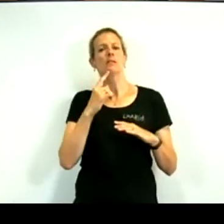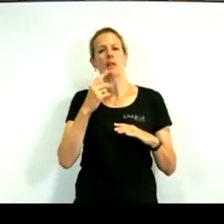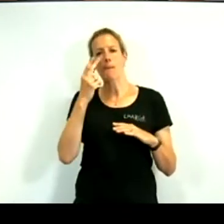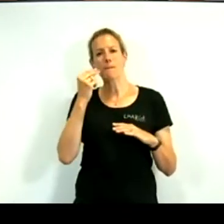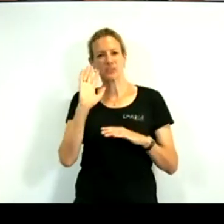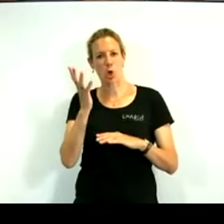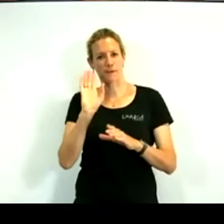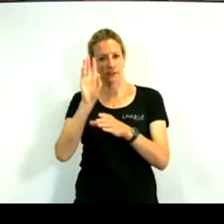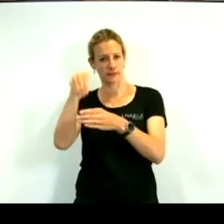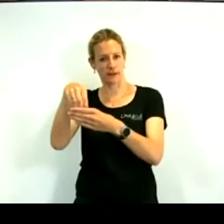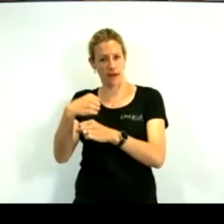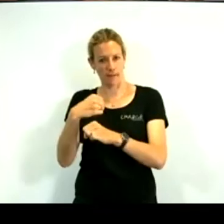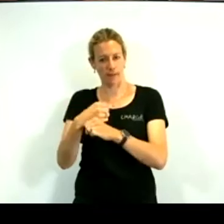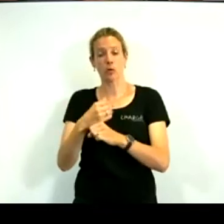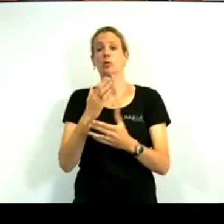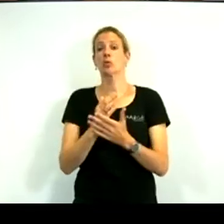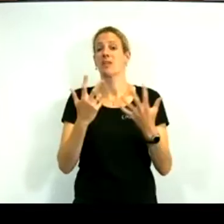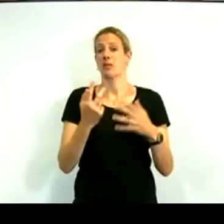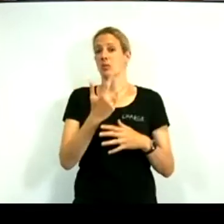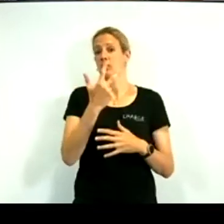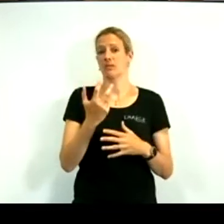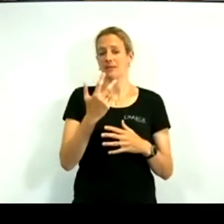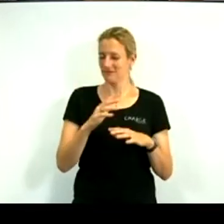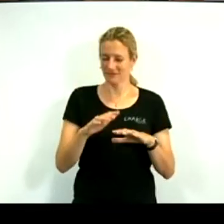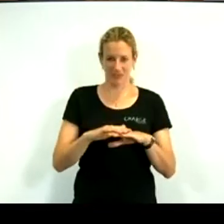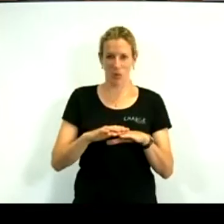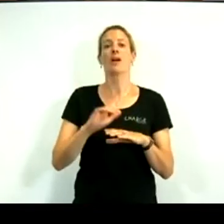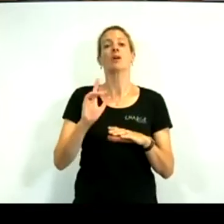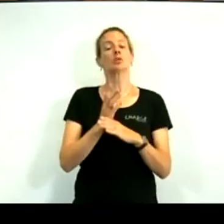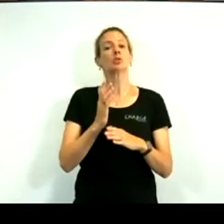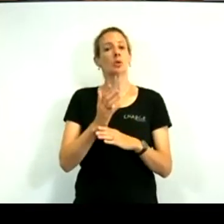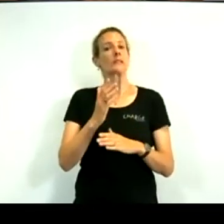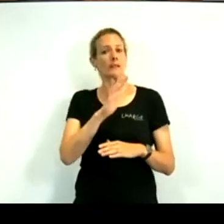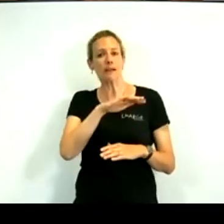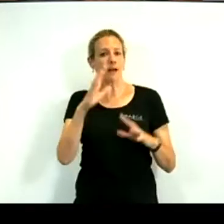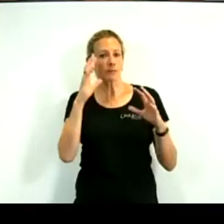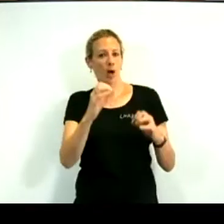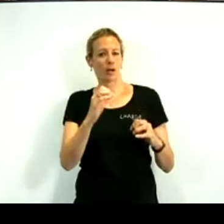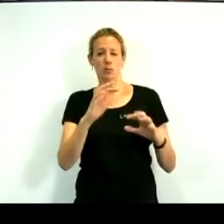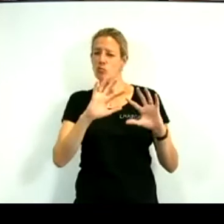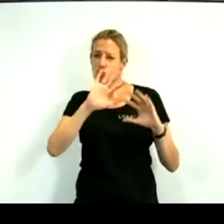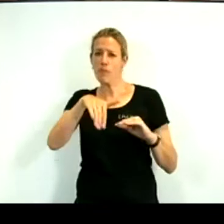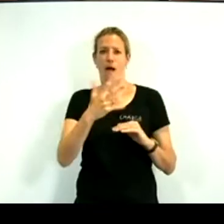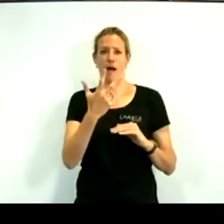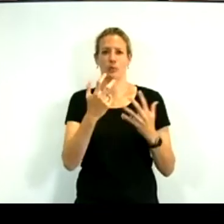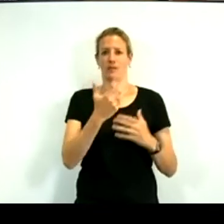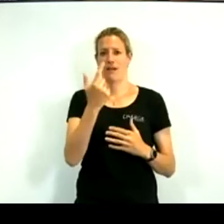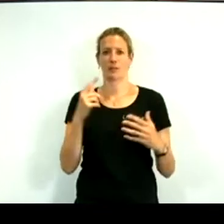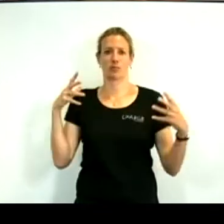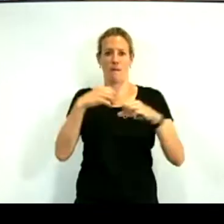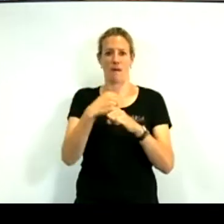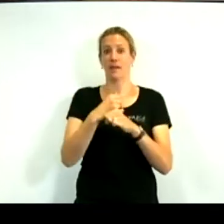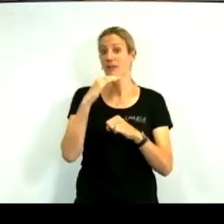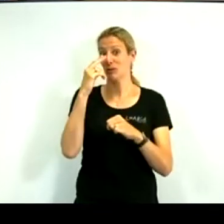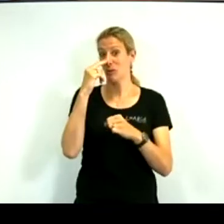Deafblind Service, and for 38 years he's been working with children with CHARGE syndrome. Enjoy his presentation, and over to you,